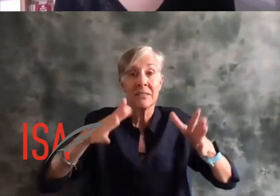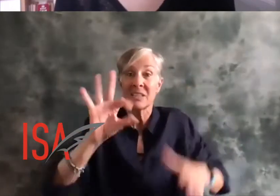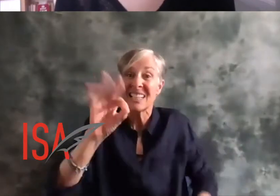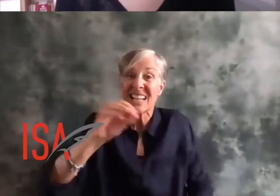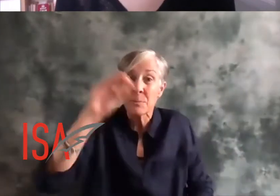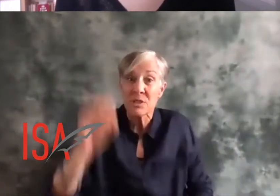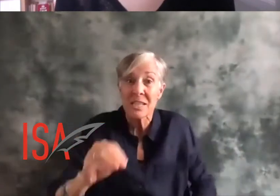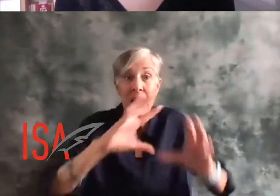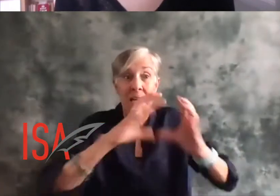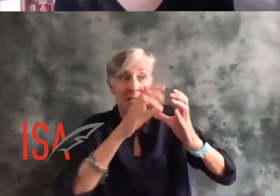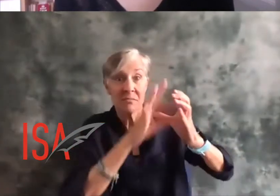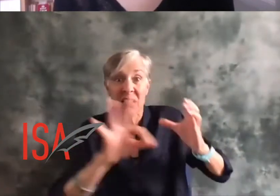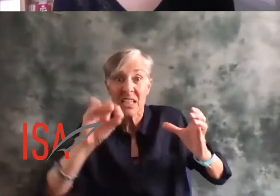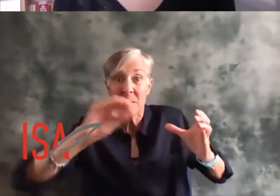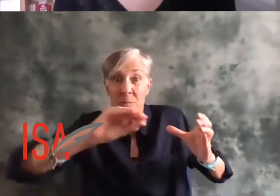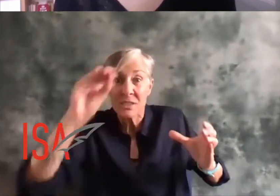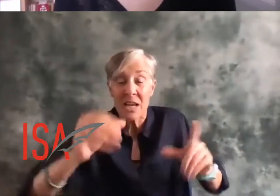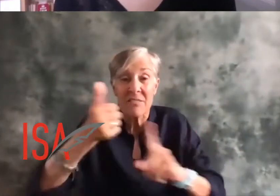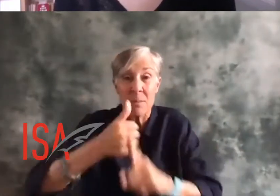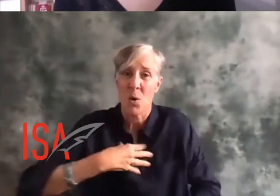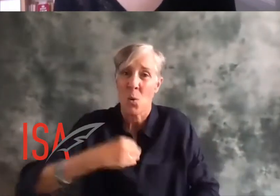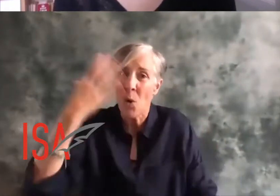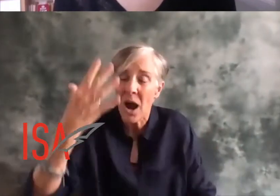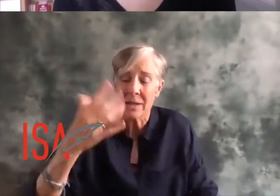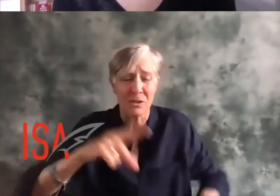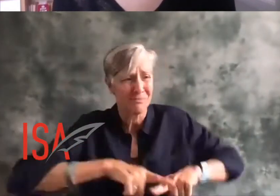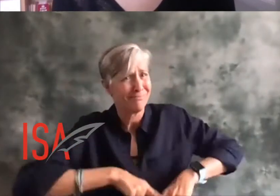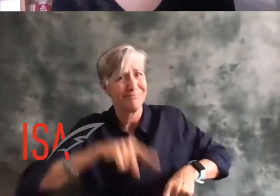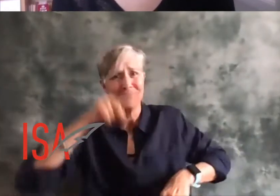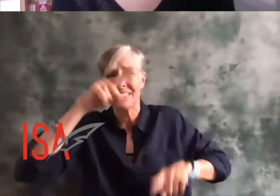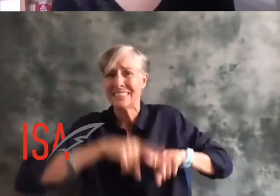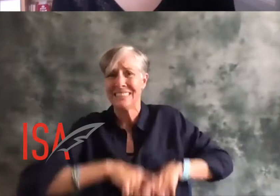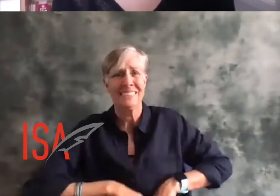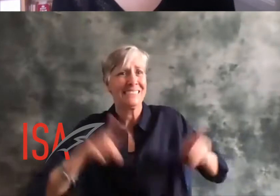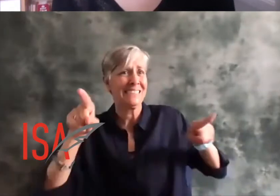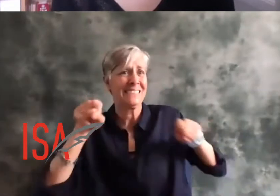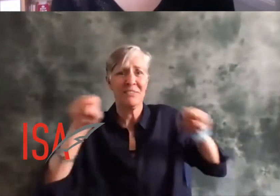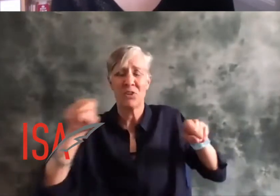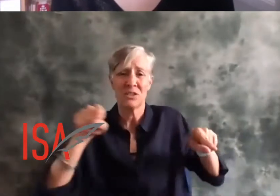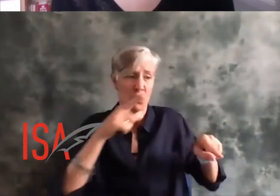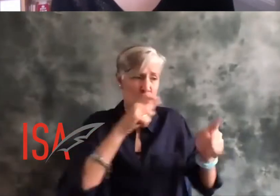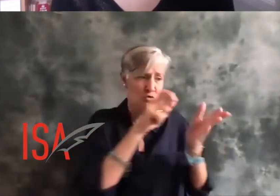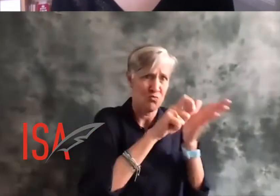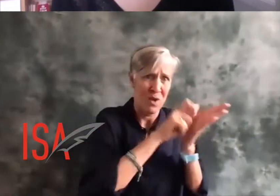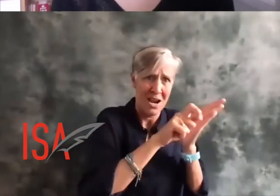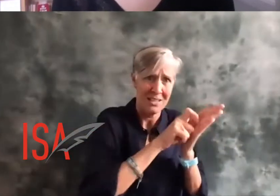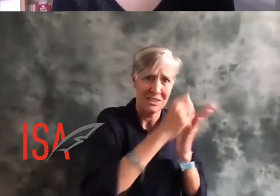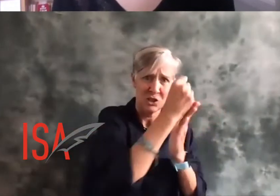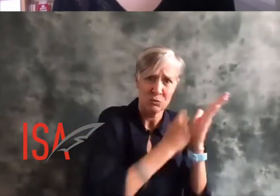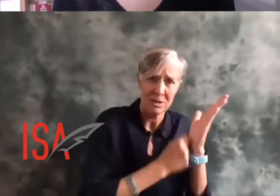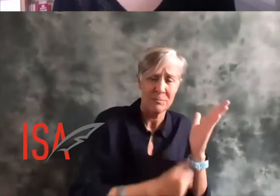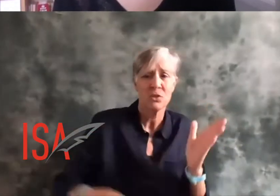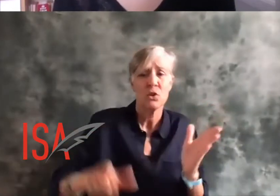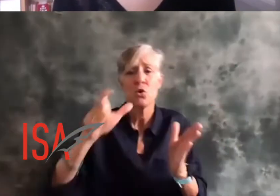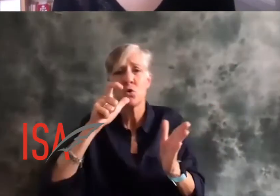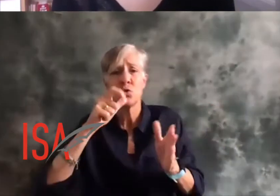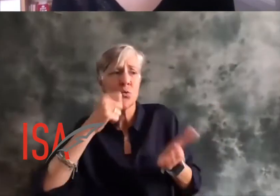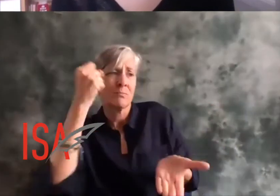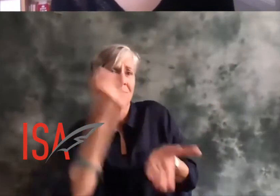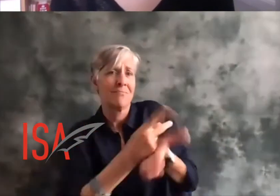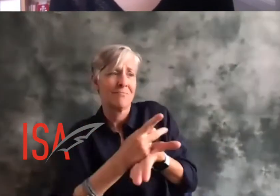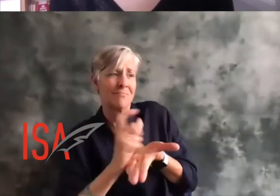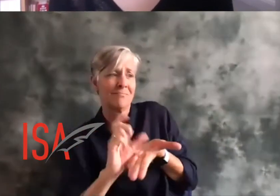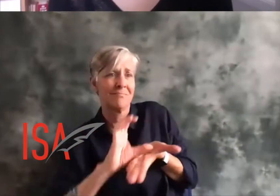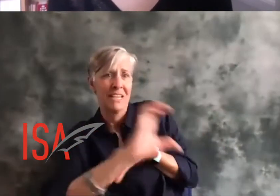So there's a huge disparity between the folks that are writing the scripts and those that are able to greenlight and give the money and